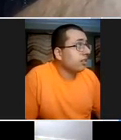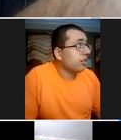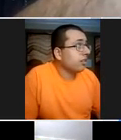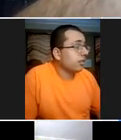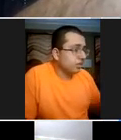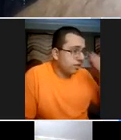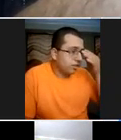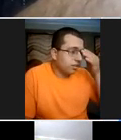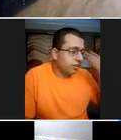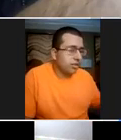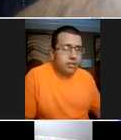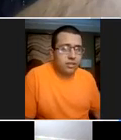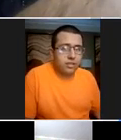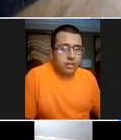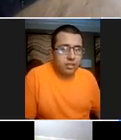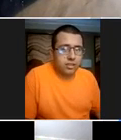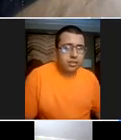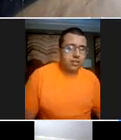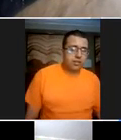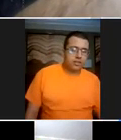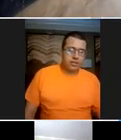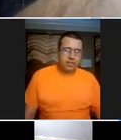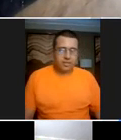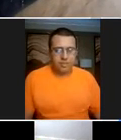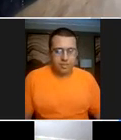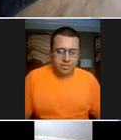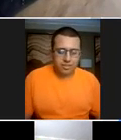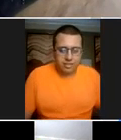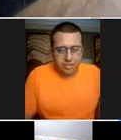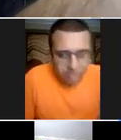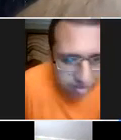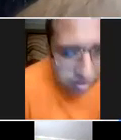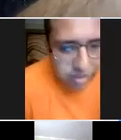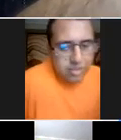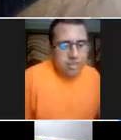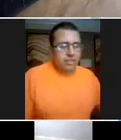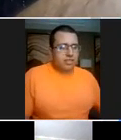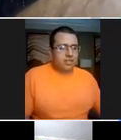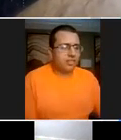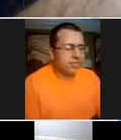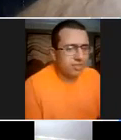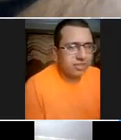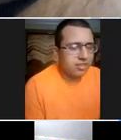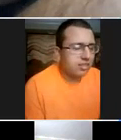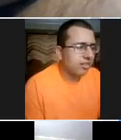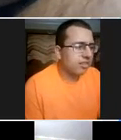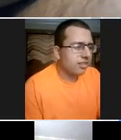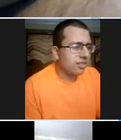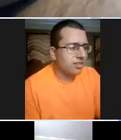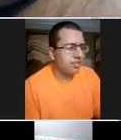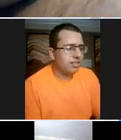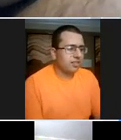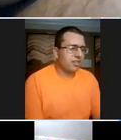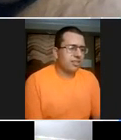What does it say? Now the works of the flesh is evident, which are